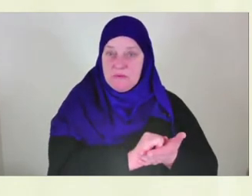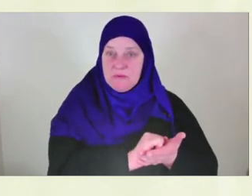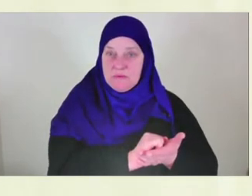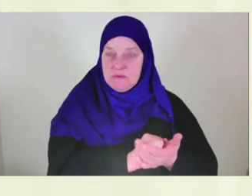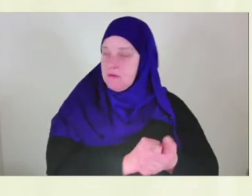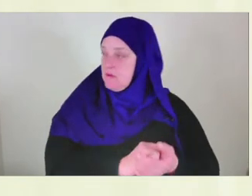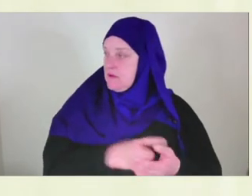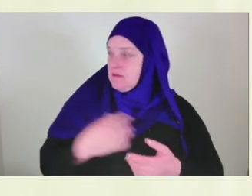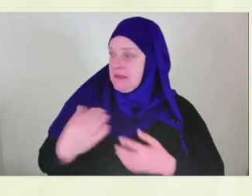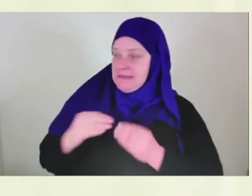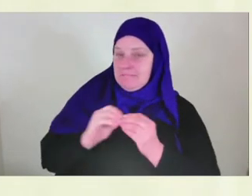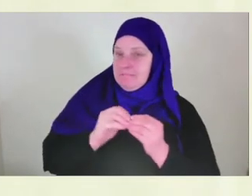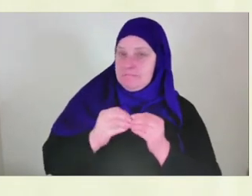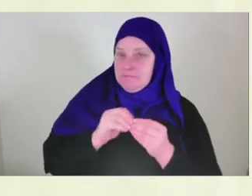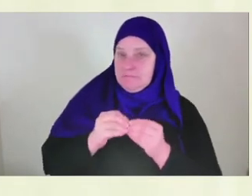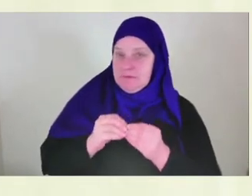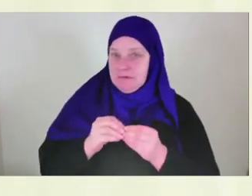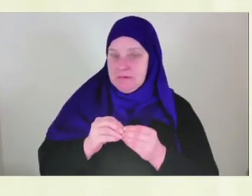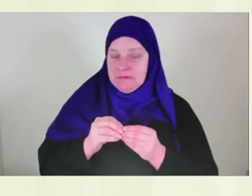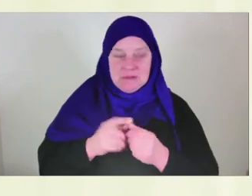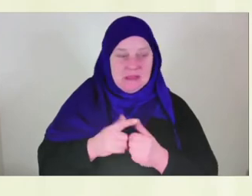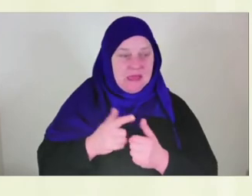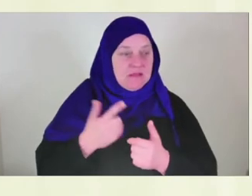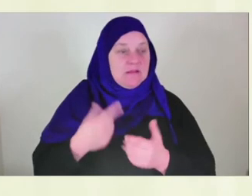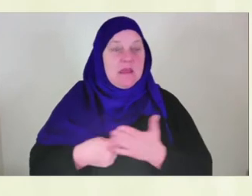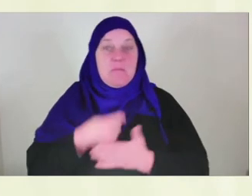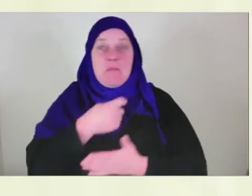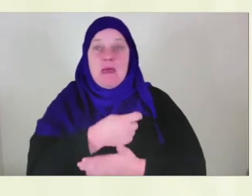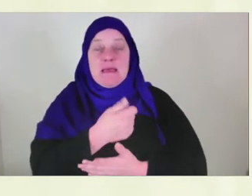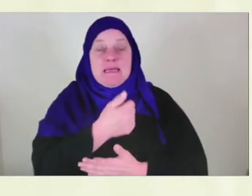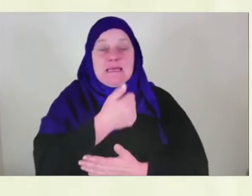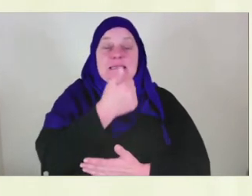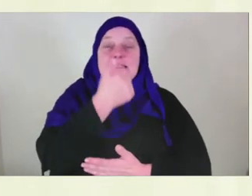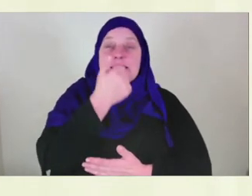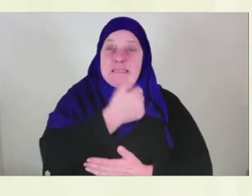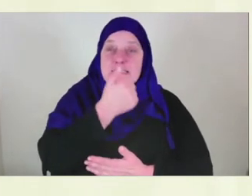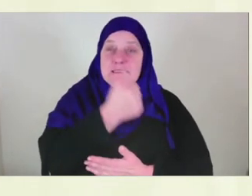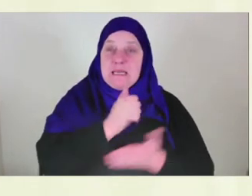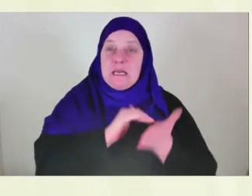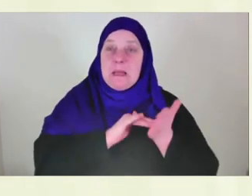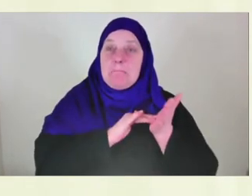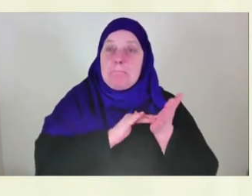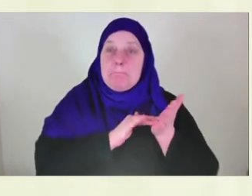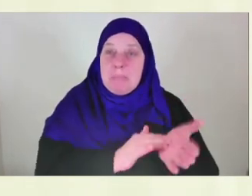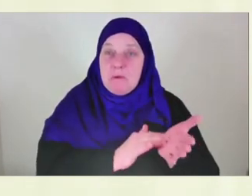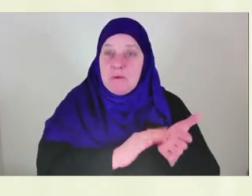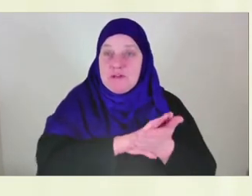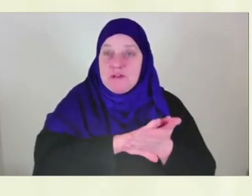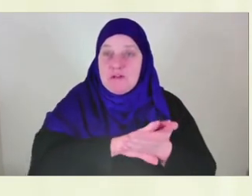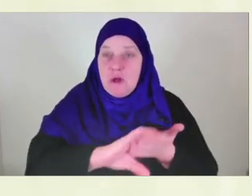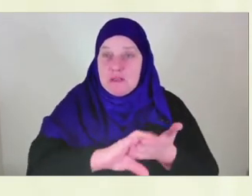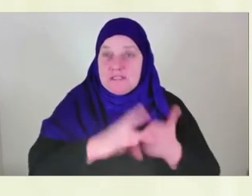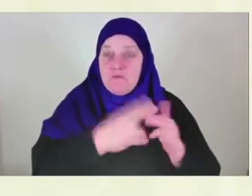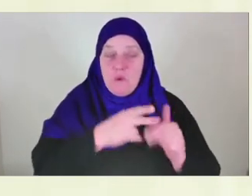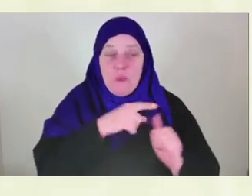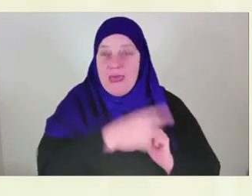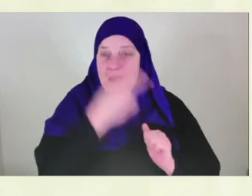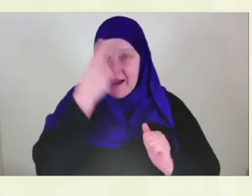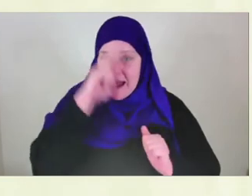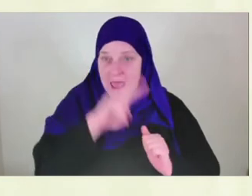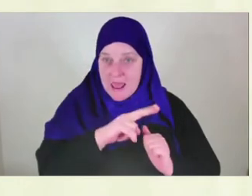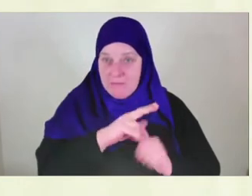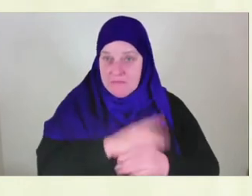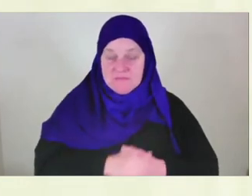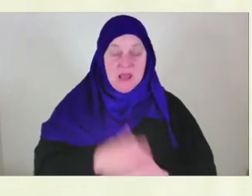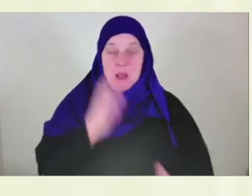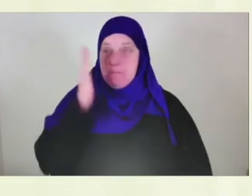$16 million. How did he earn this? Rizq, sustenance. So Allah Azza wa Jal, because he